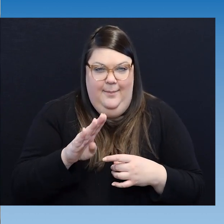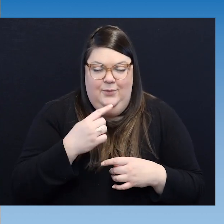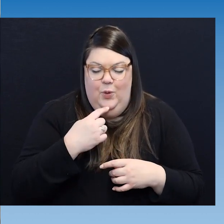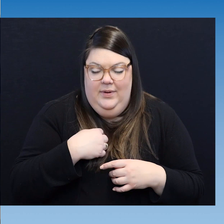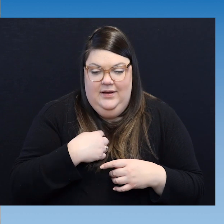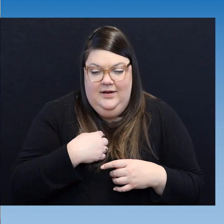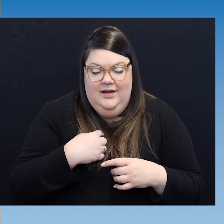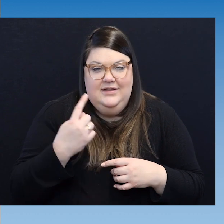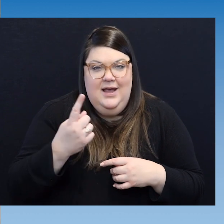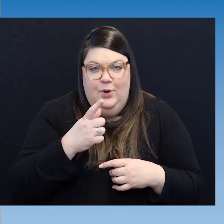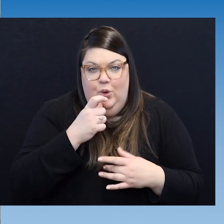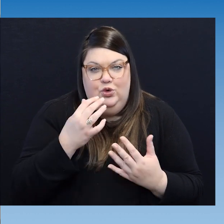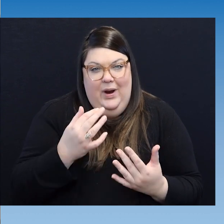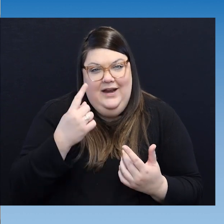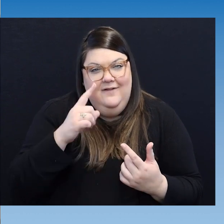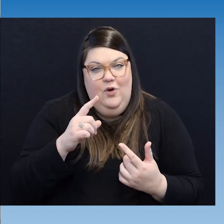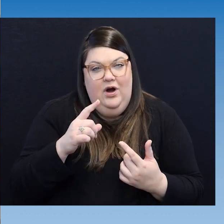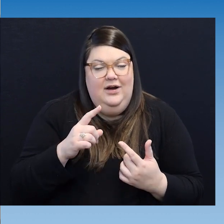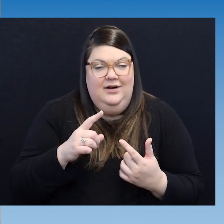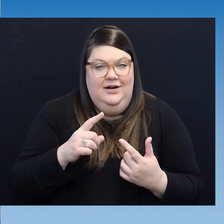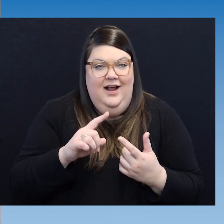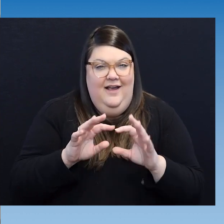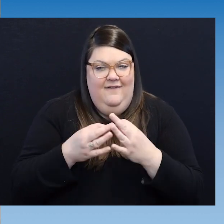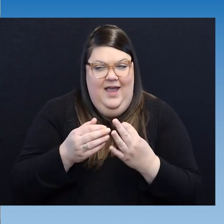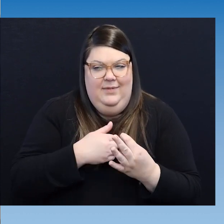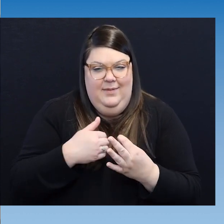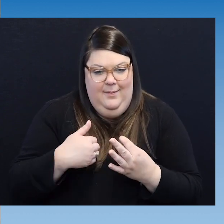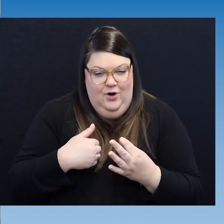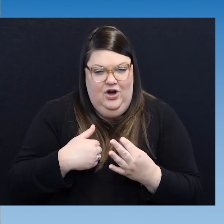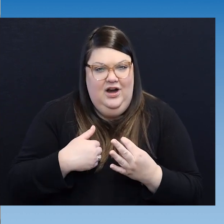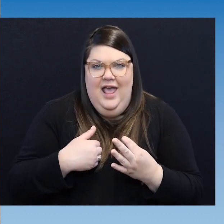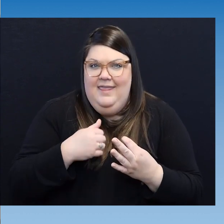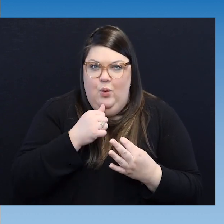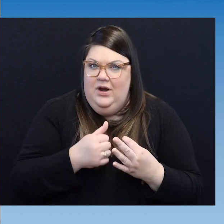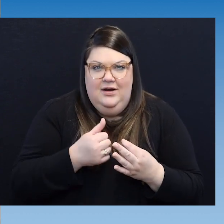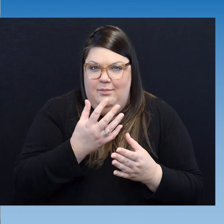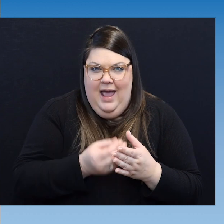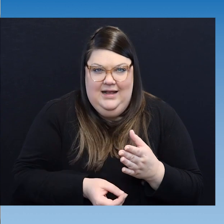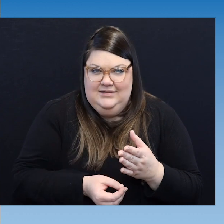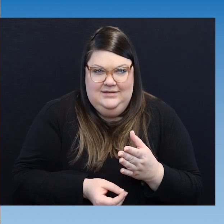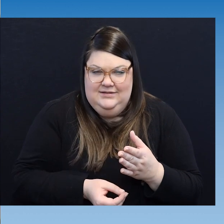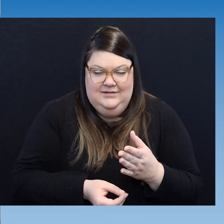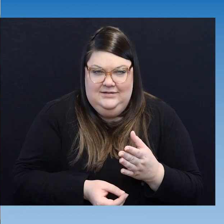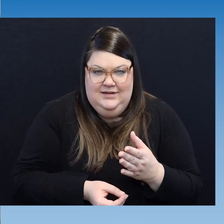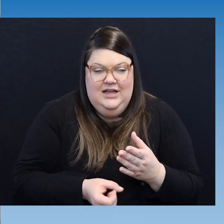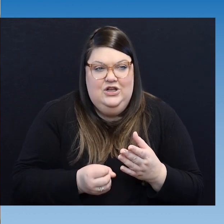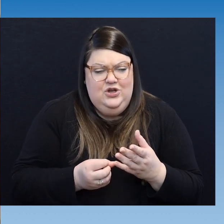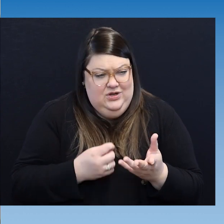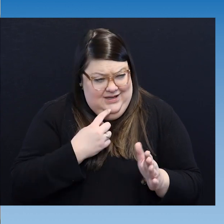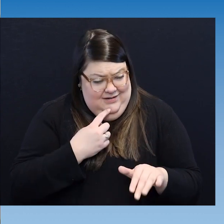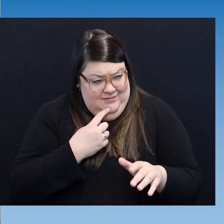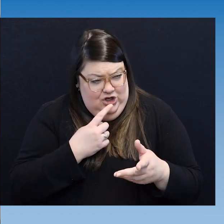about someone who was waiting for their relative. And it wouldn't pass. And it